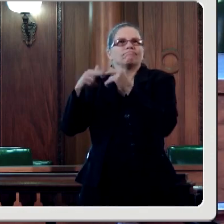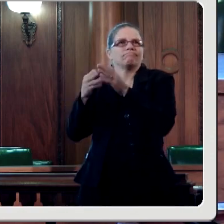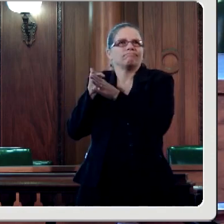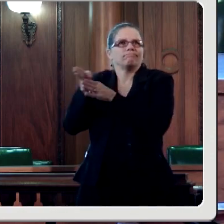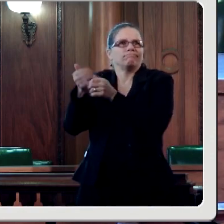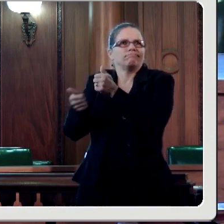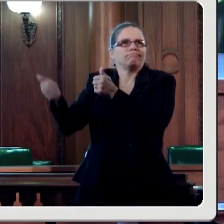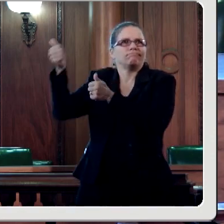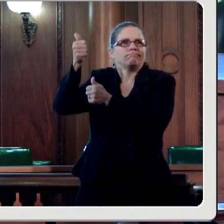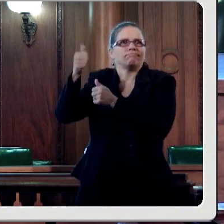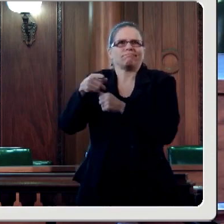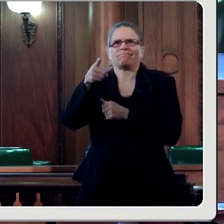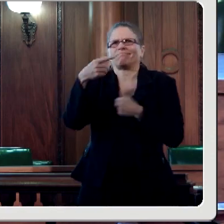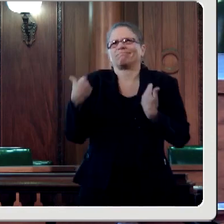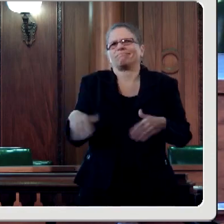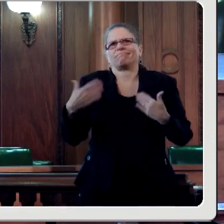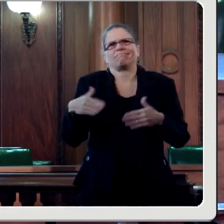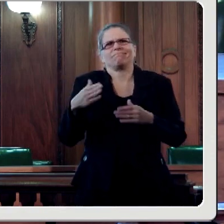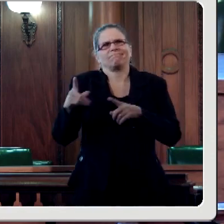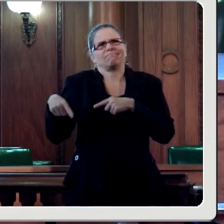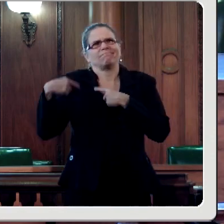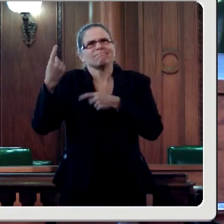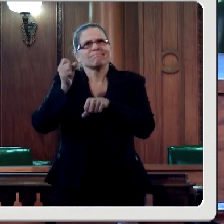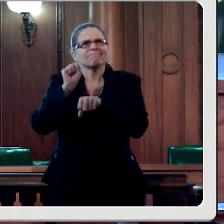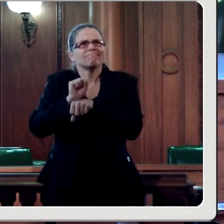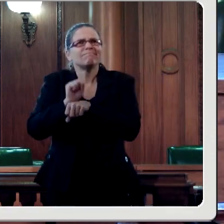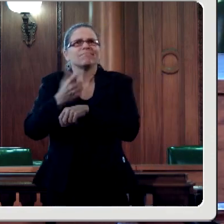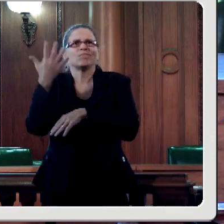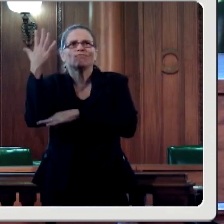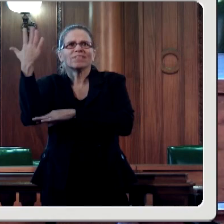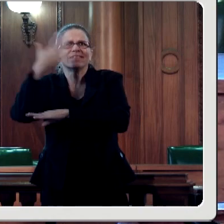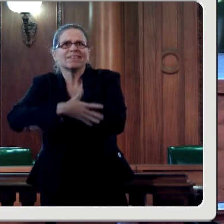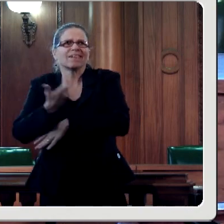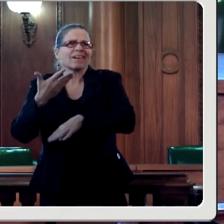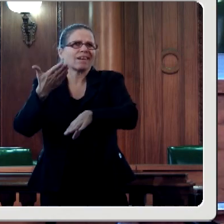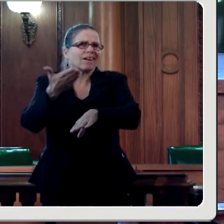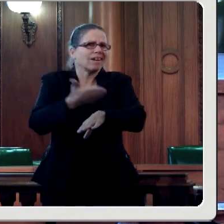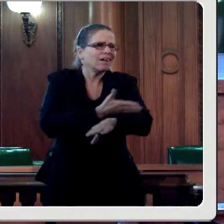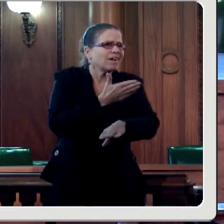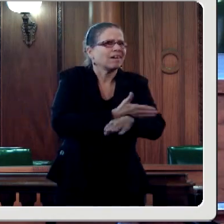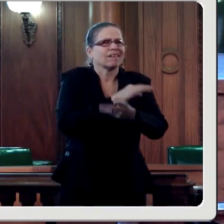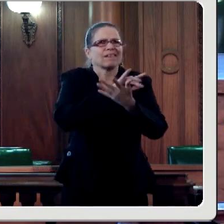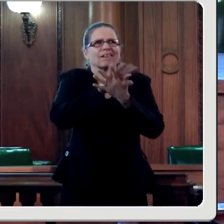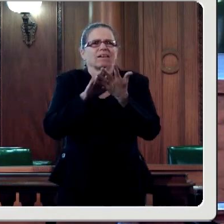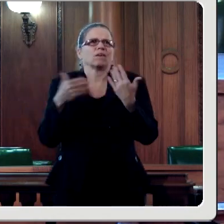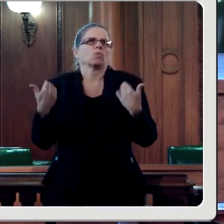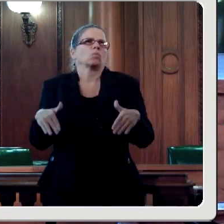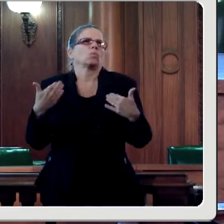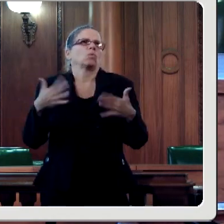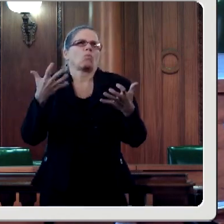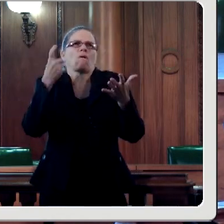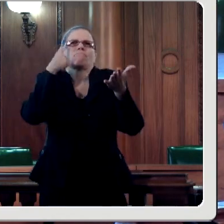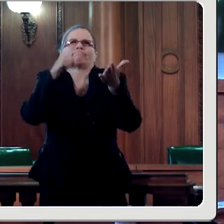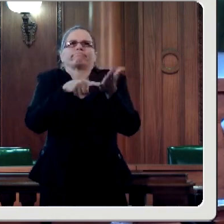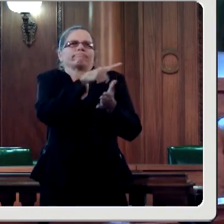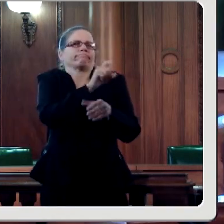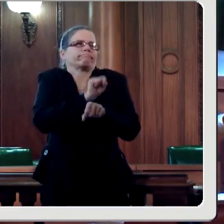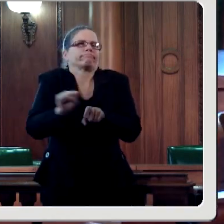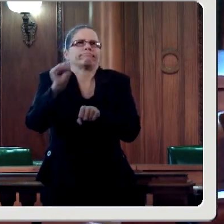He will give you an update pertaining to that situation. The Director of Facilities and Parks Management, Pat